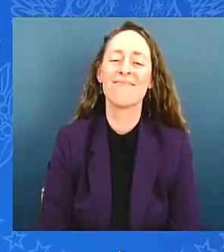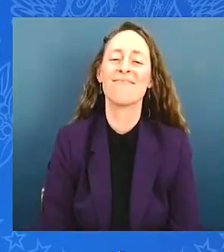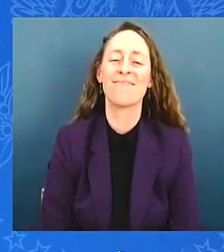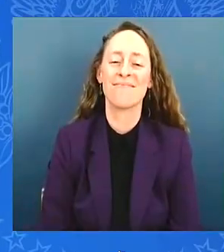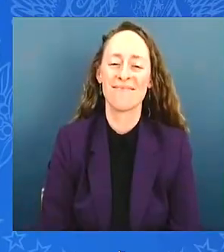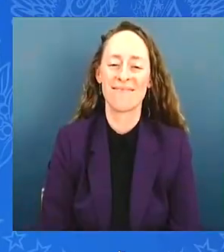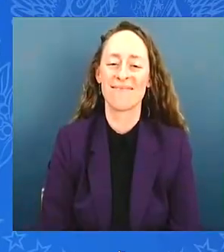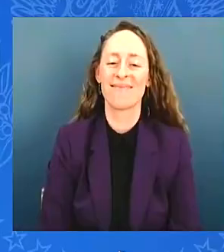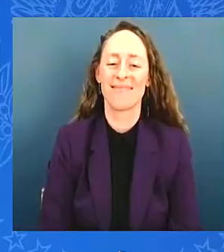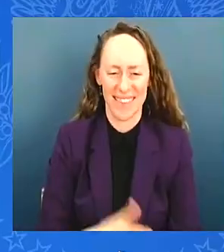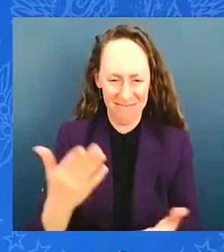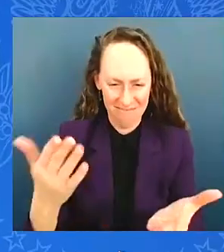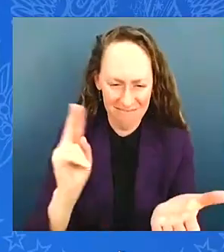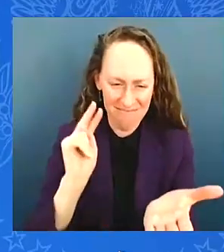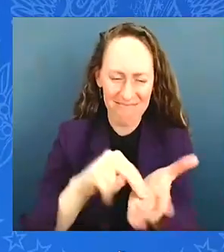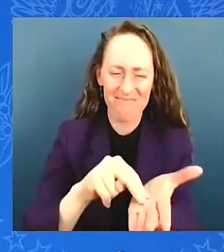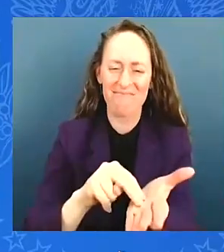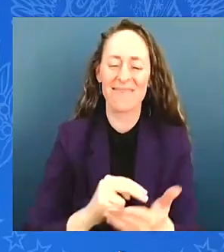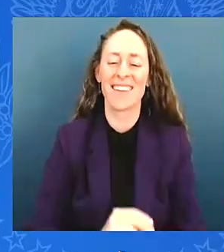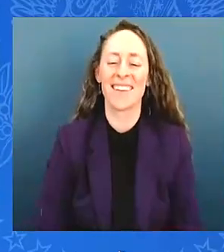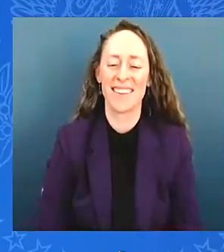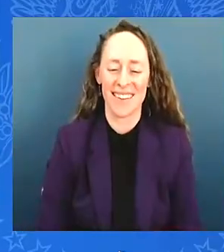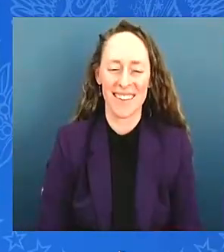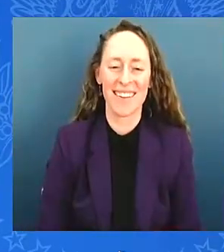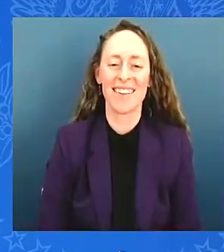The Dodd Center is at the University of Connecticut, isn't it?